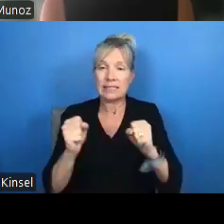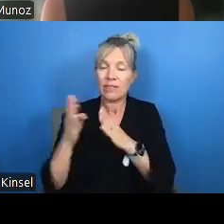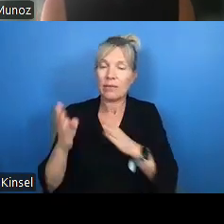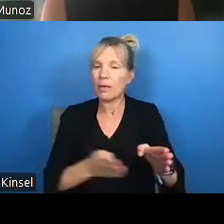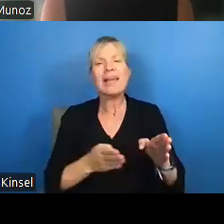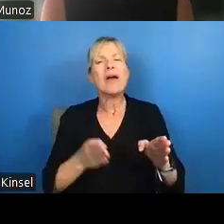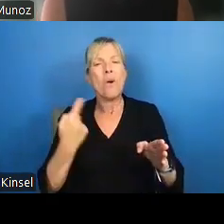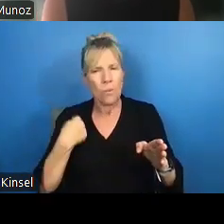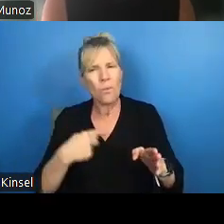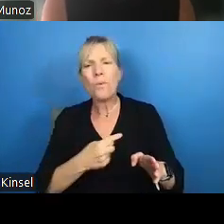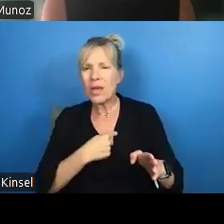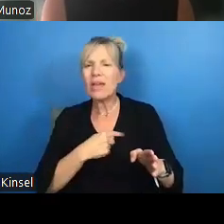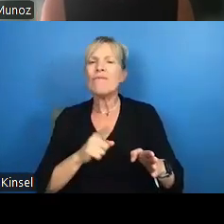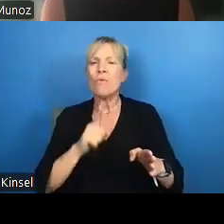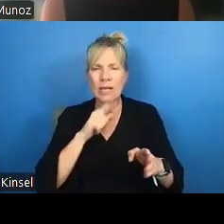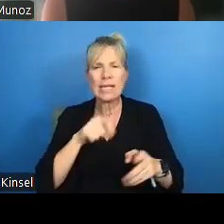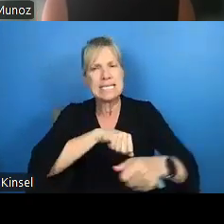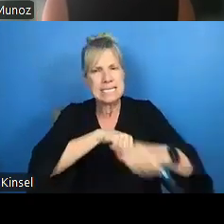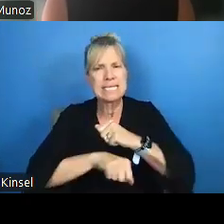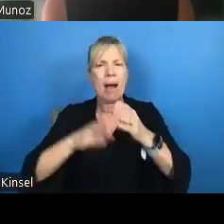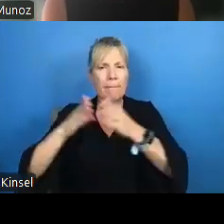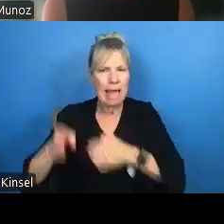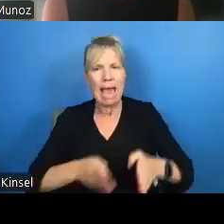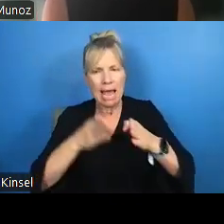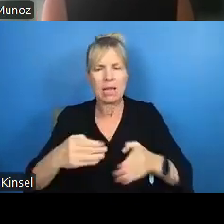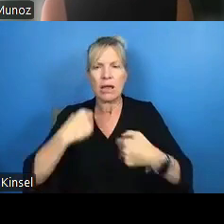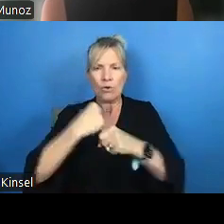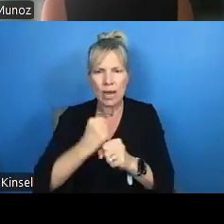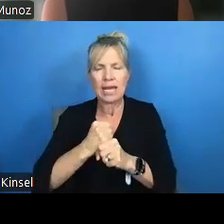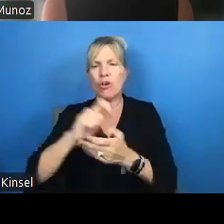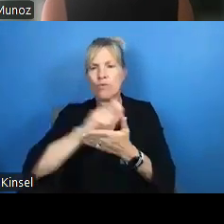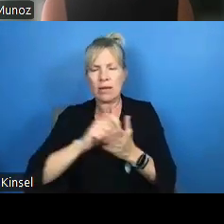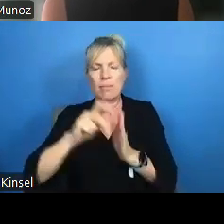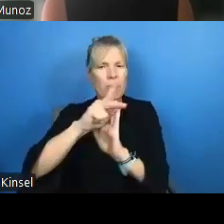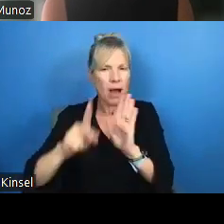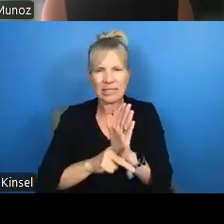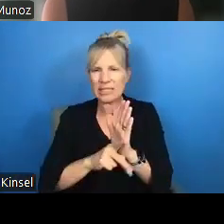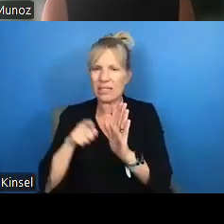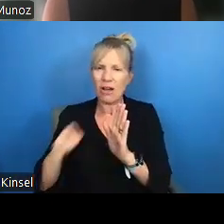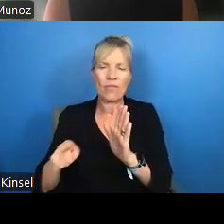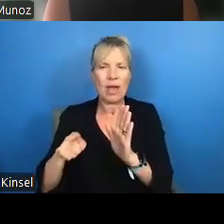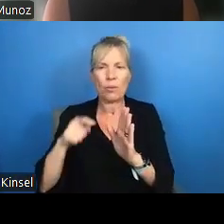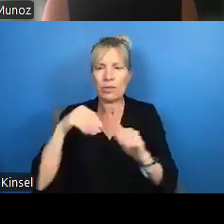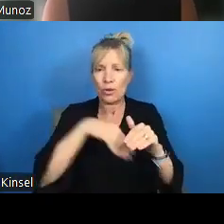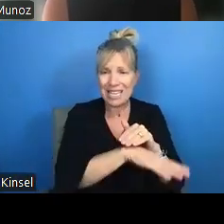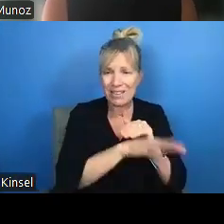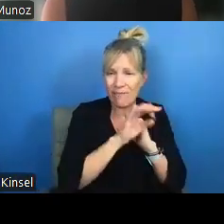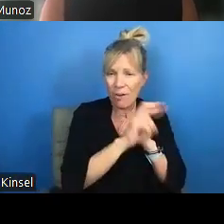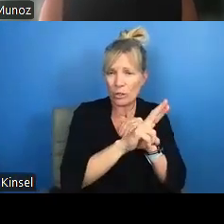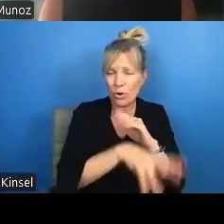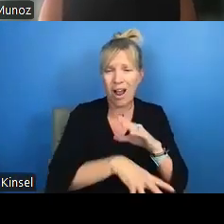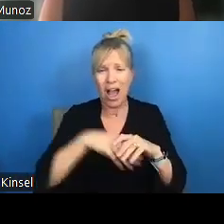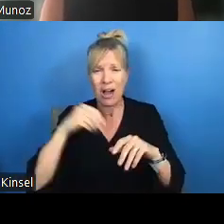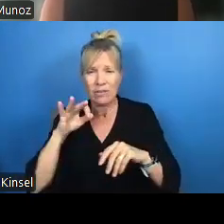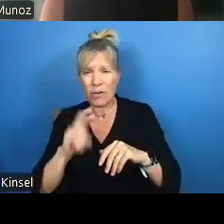is something that we have really had to plan around and create a lot of policy around that kind of enter and exit. So that law that